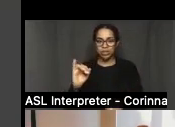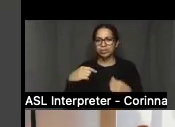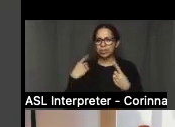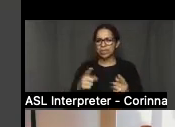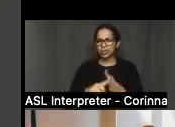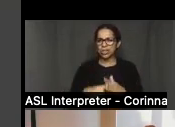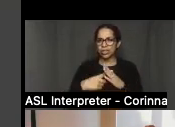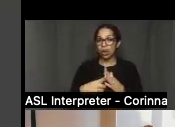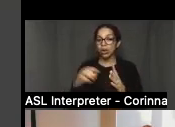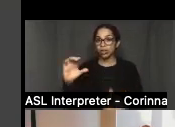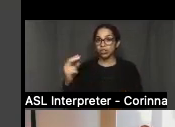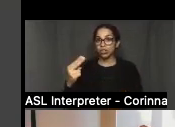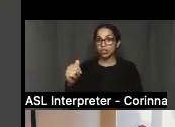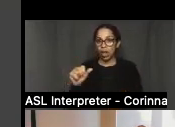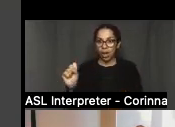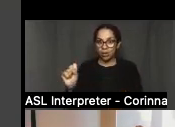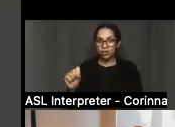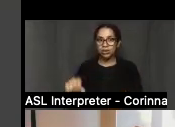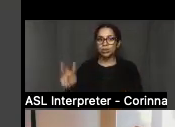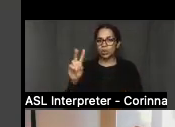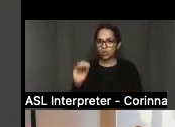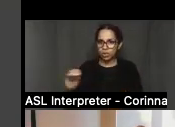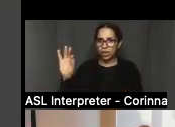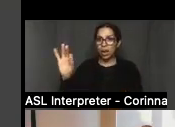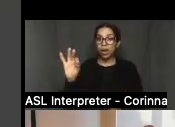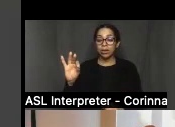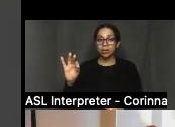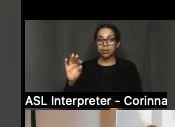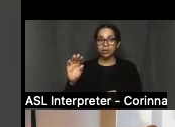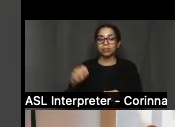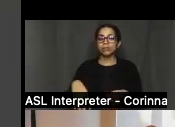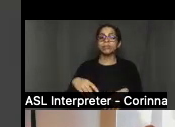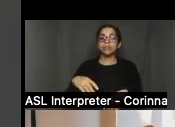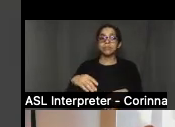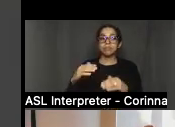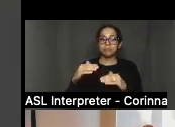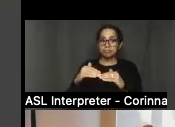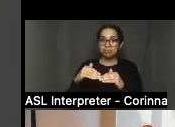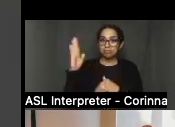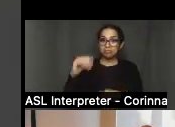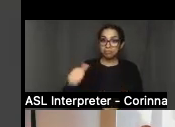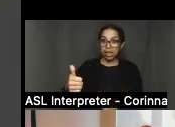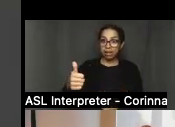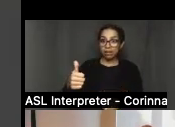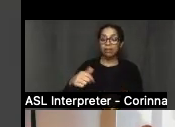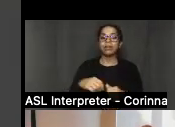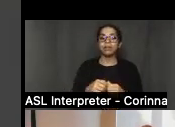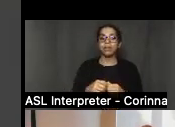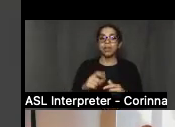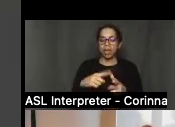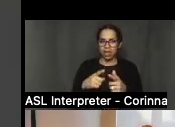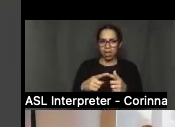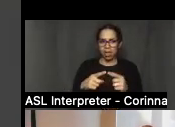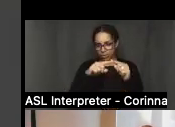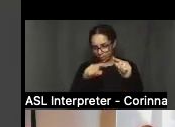2009. We started in double digits early in the CHAS, but then dropped to about 6%, between 6